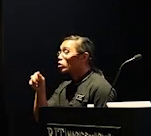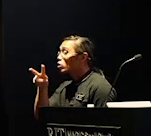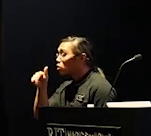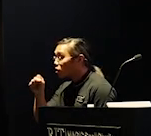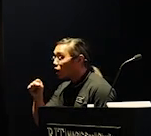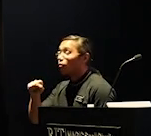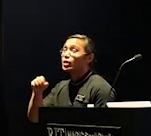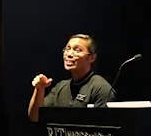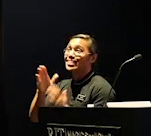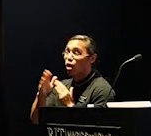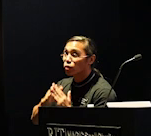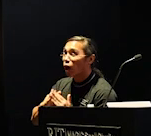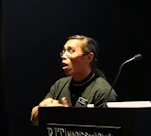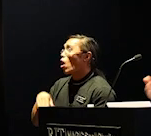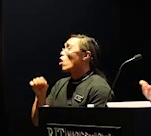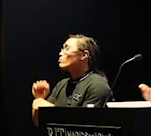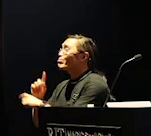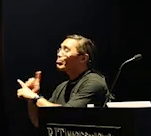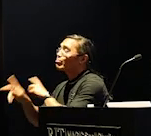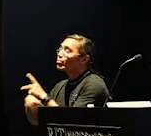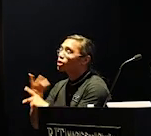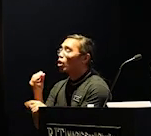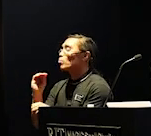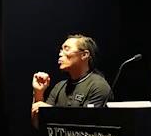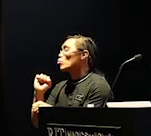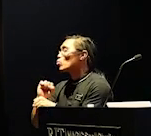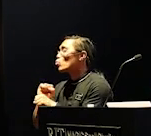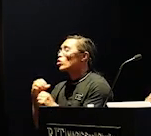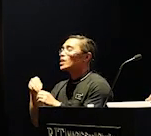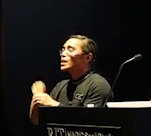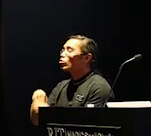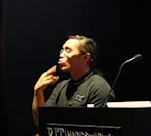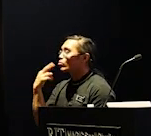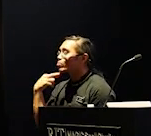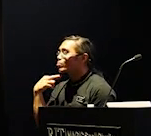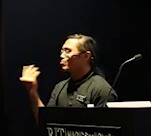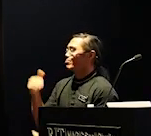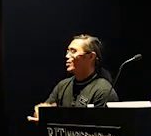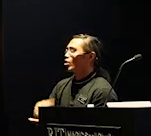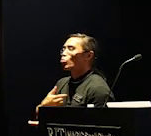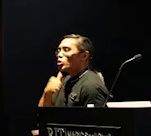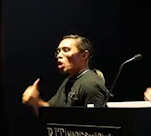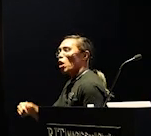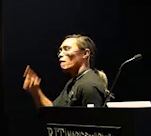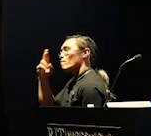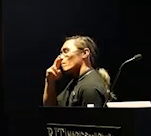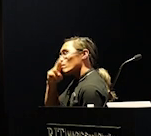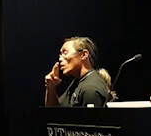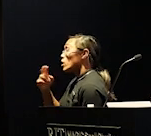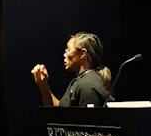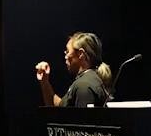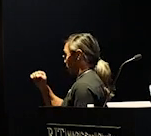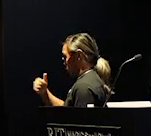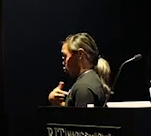then Mike and Dan independently had experience. Dan had a lot of restaurant experience. It wasn't that we didn't know what we were doing is operating a